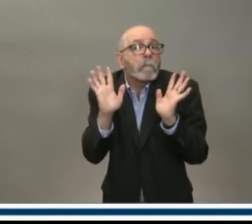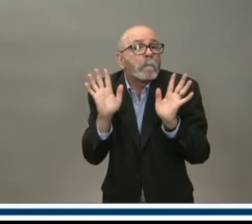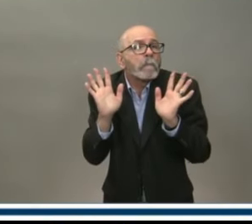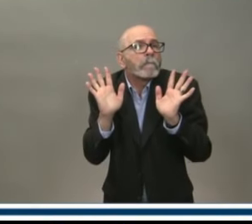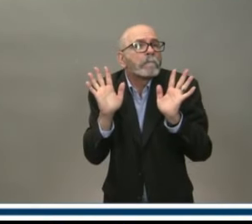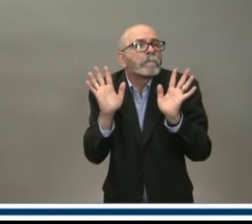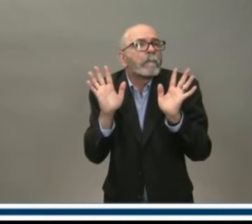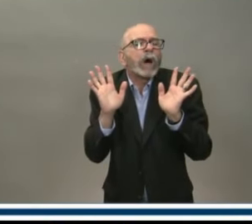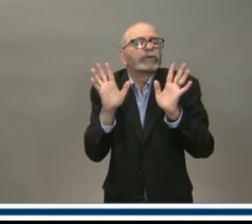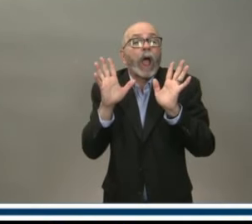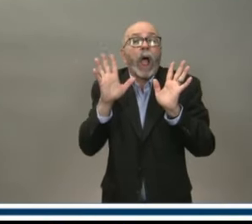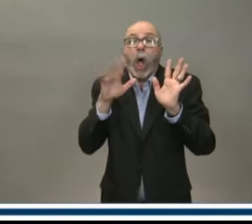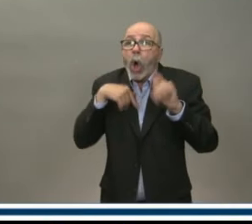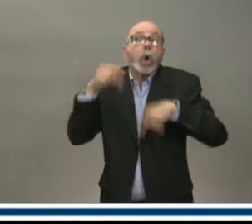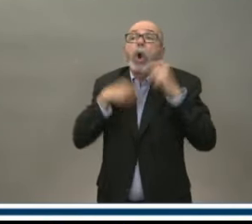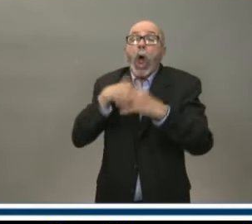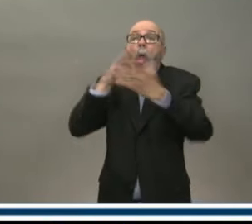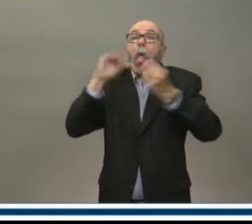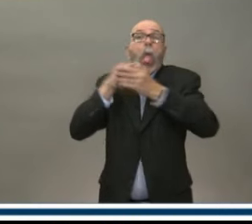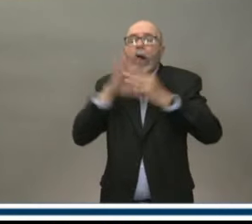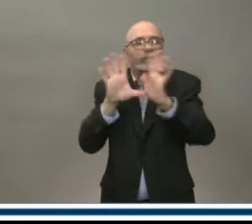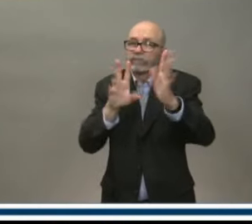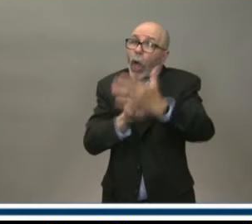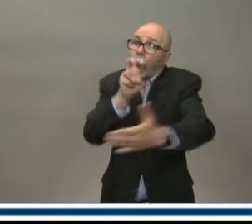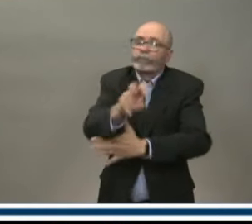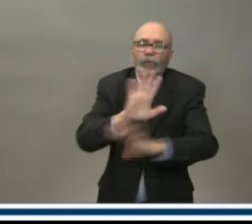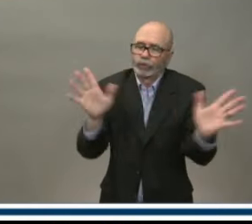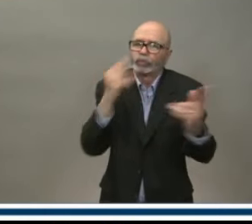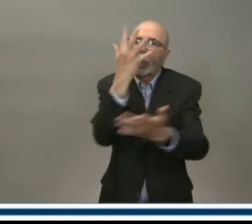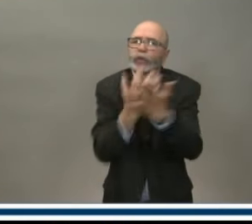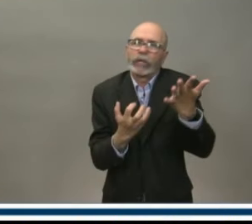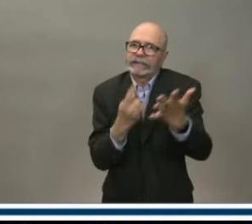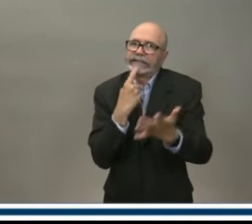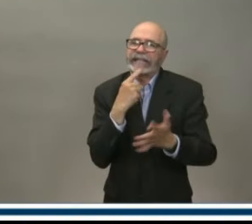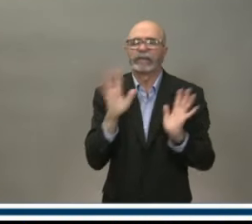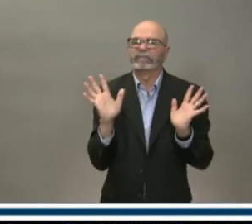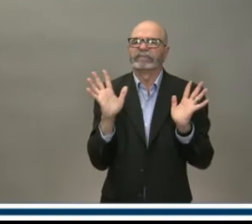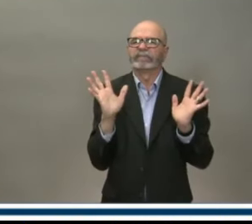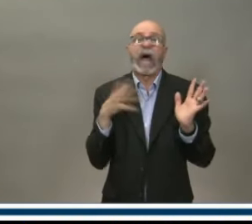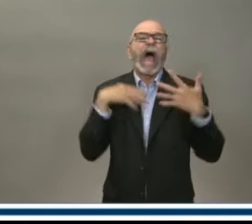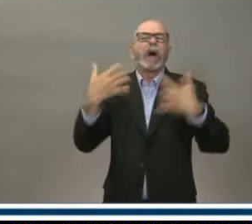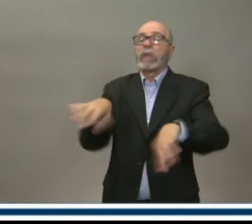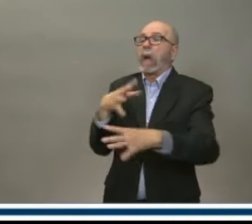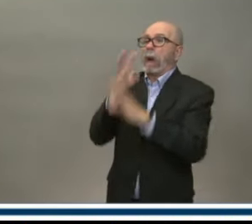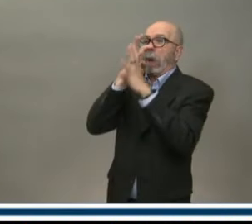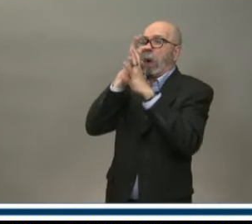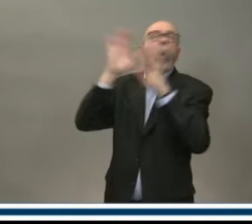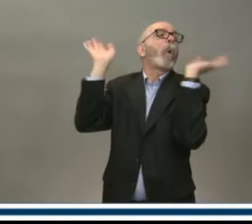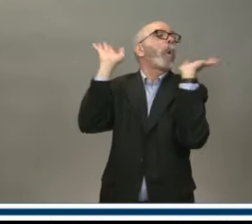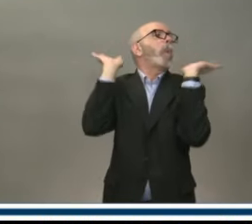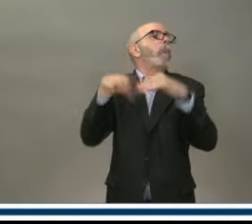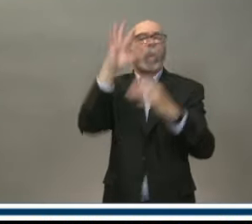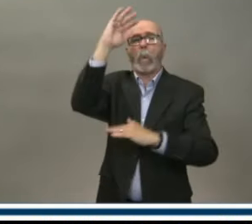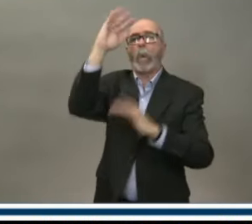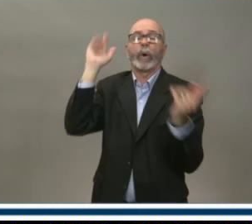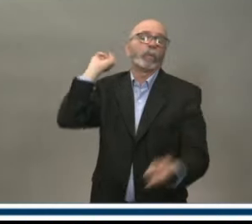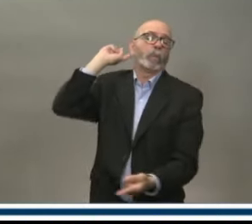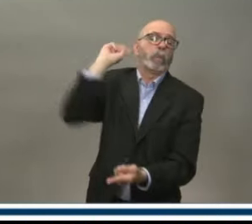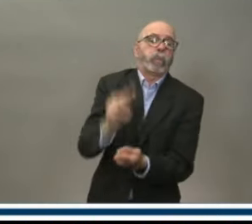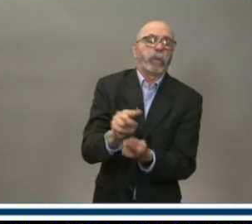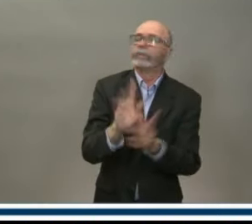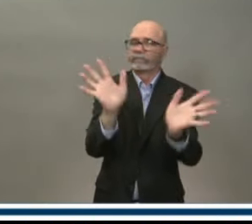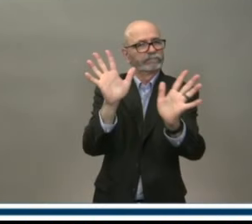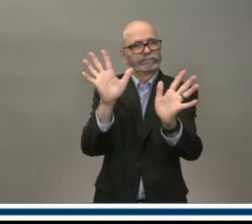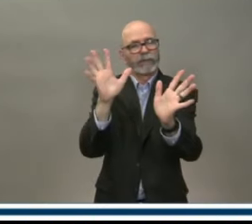this as a way to say, okay, we can kind of ease up on our restrictions. It's premature to do that yet. However, what we